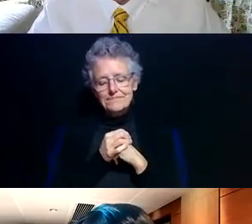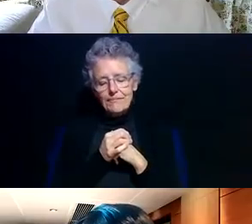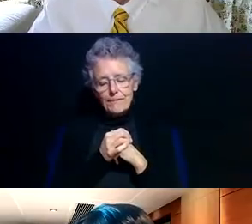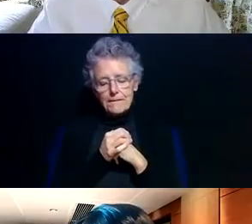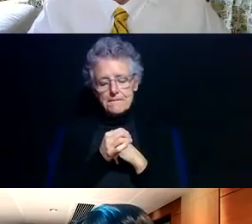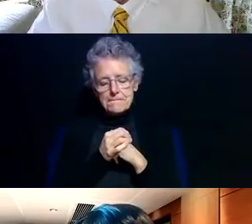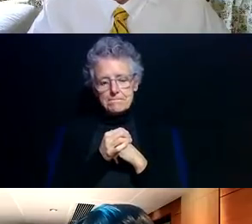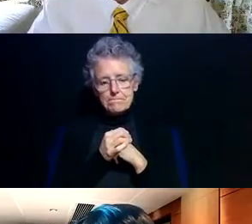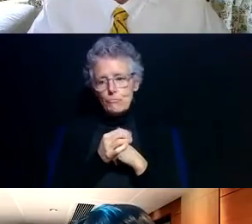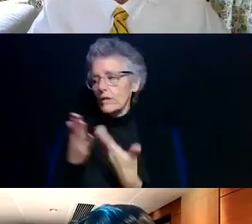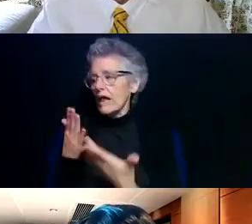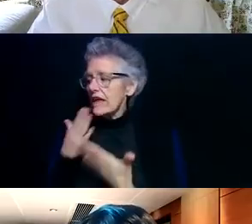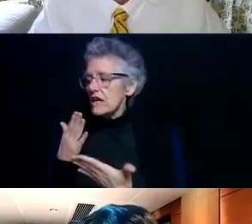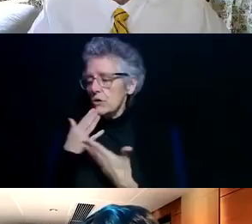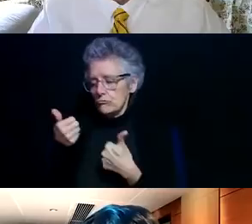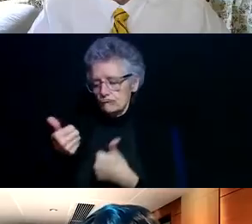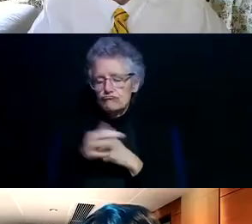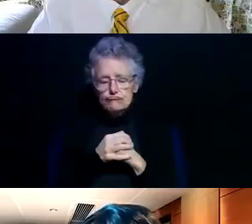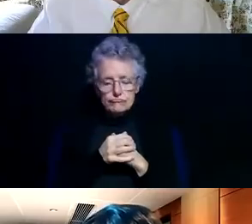All right, thank you.